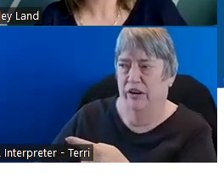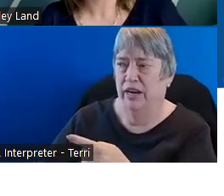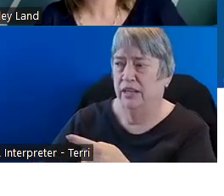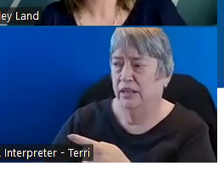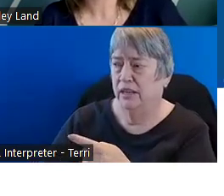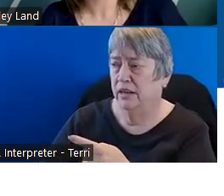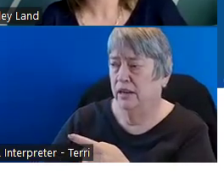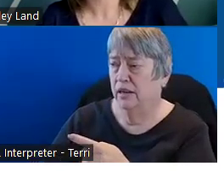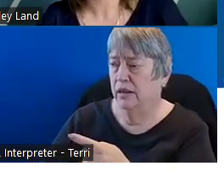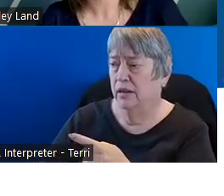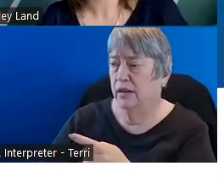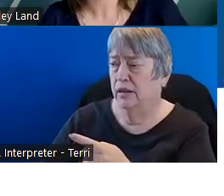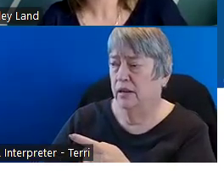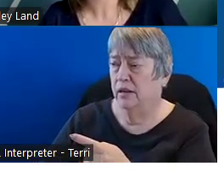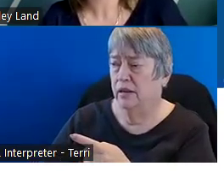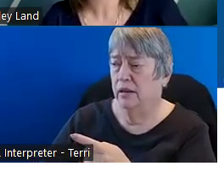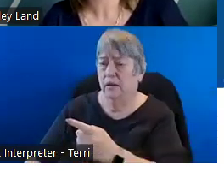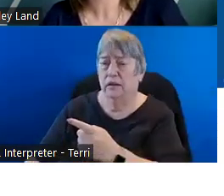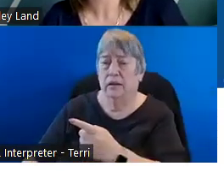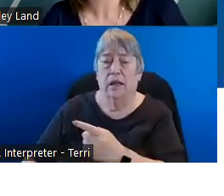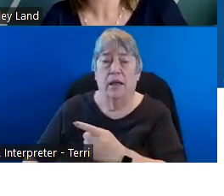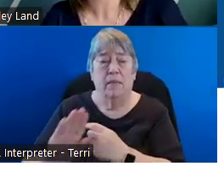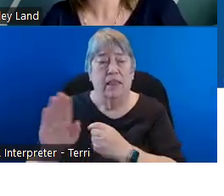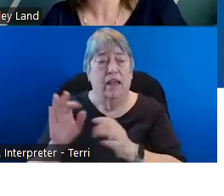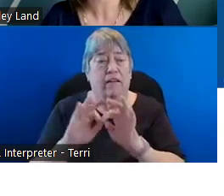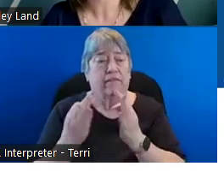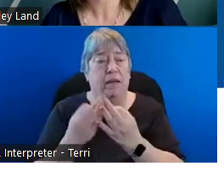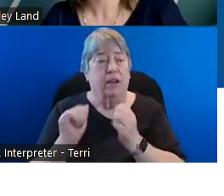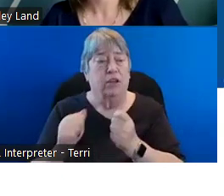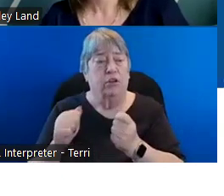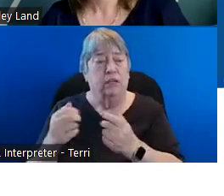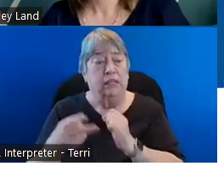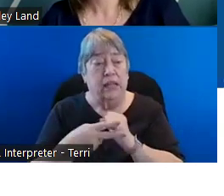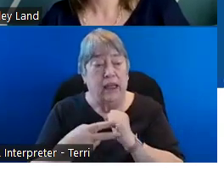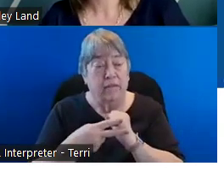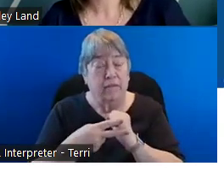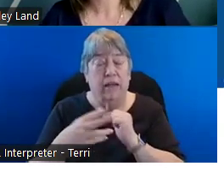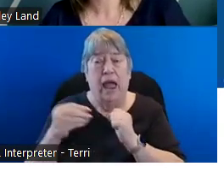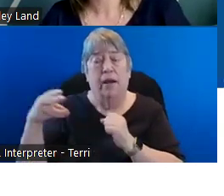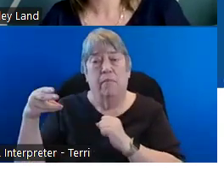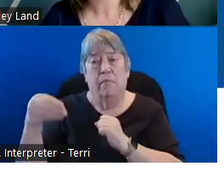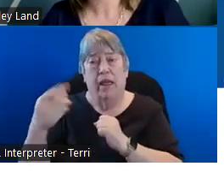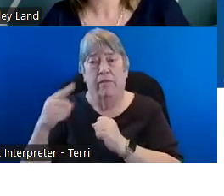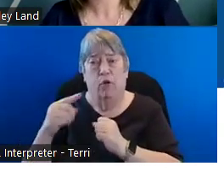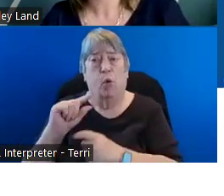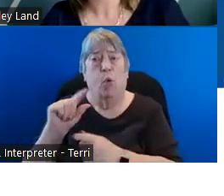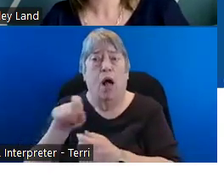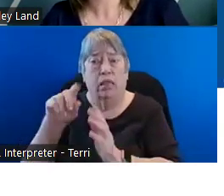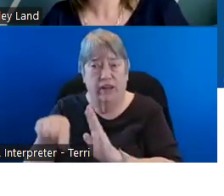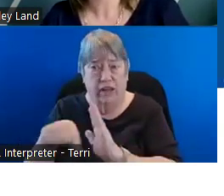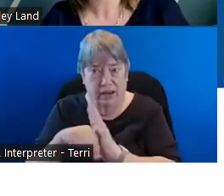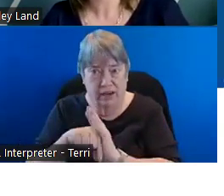to save and pay for qualified disability expenses. And that they would be able to do that without